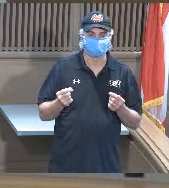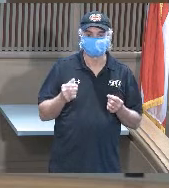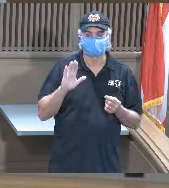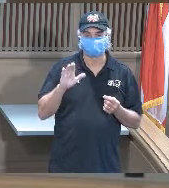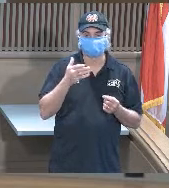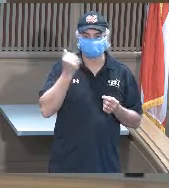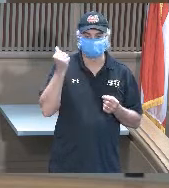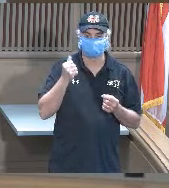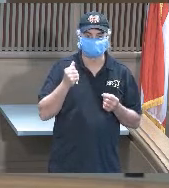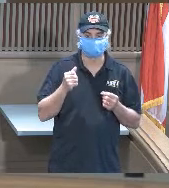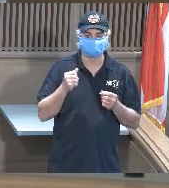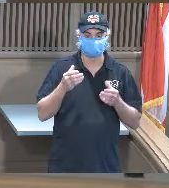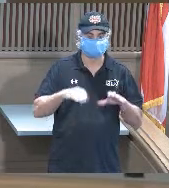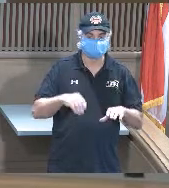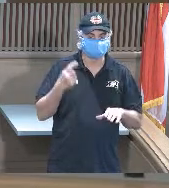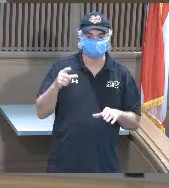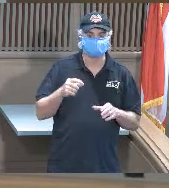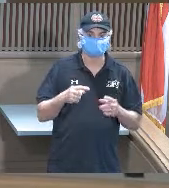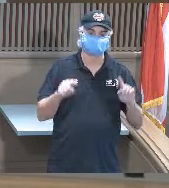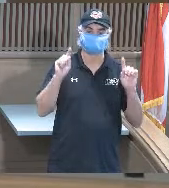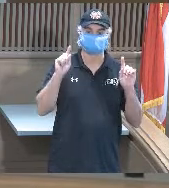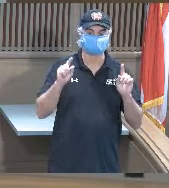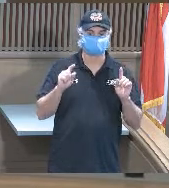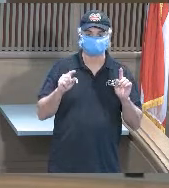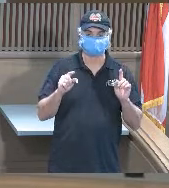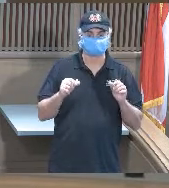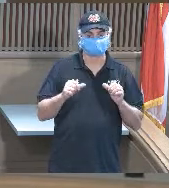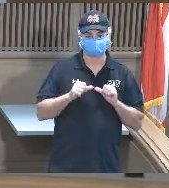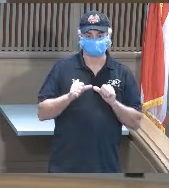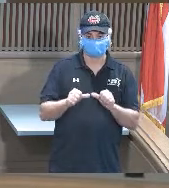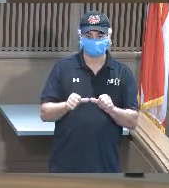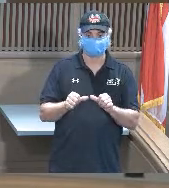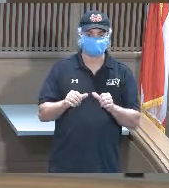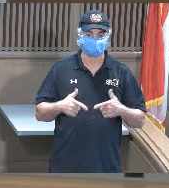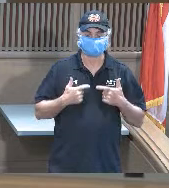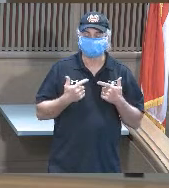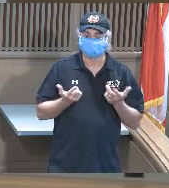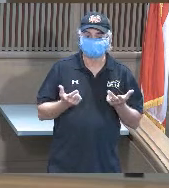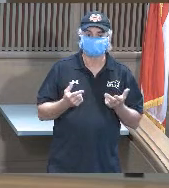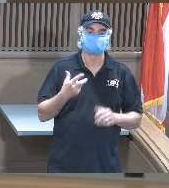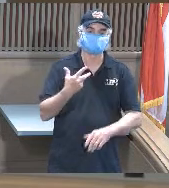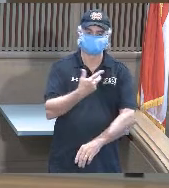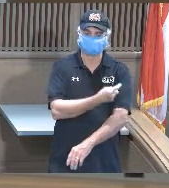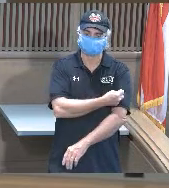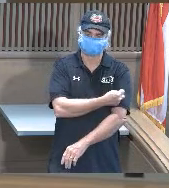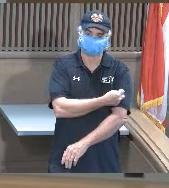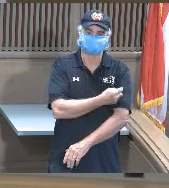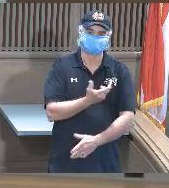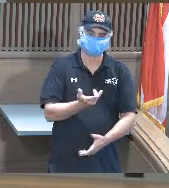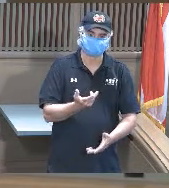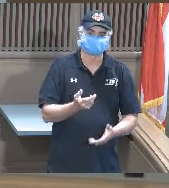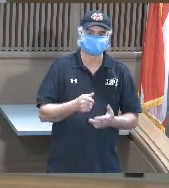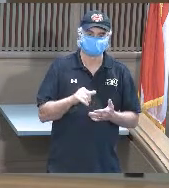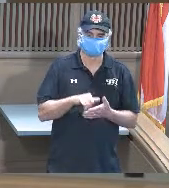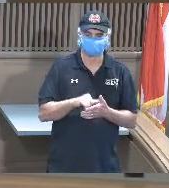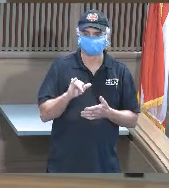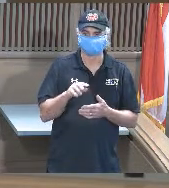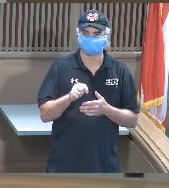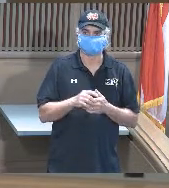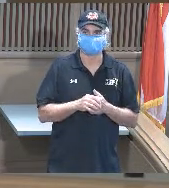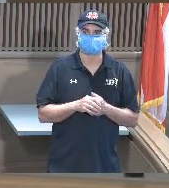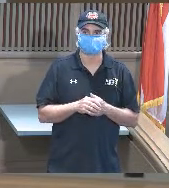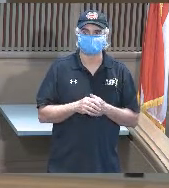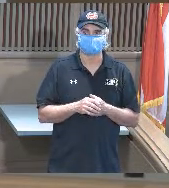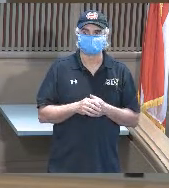at reducing the risk of hospitalization, reducing the risk of progression to serious disease, and reducing the risk of being